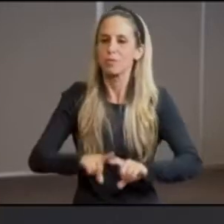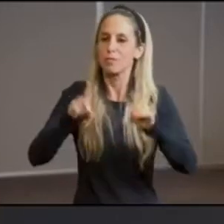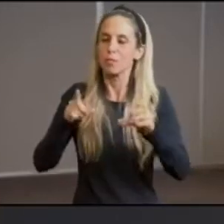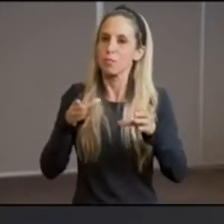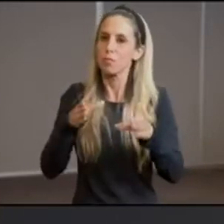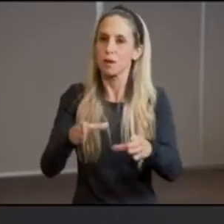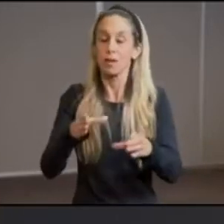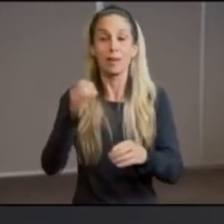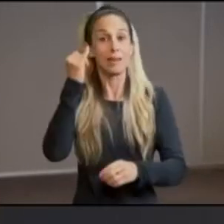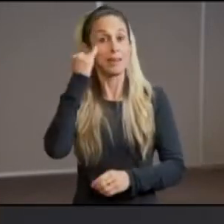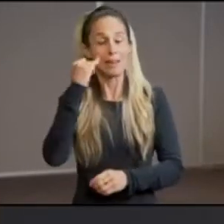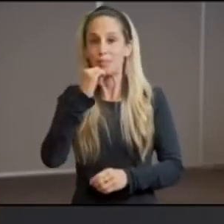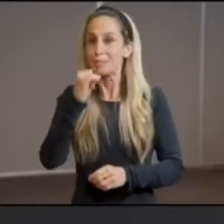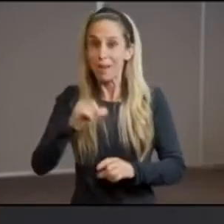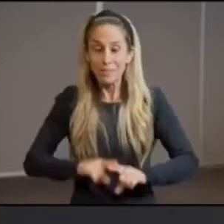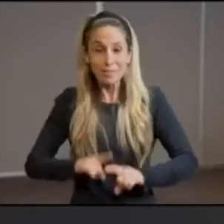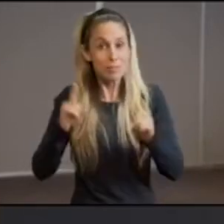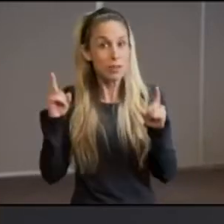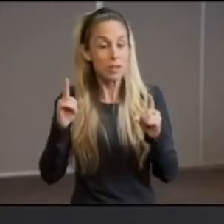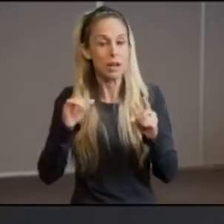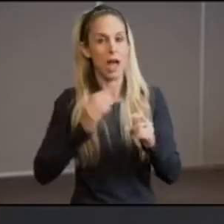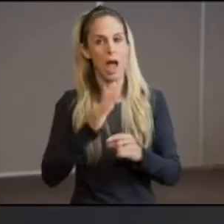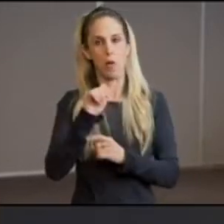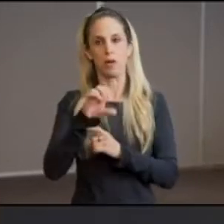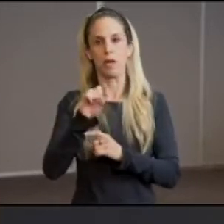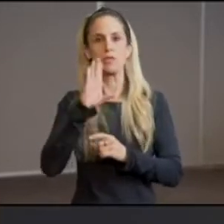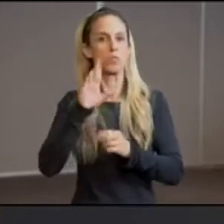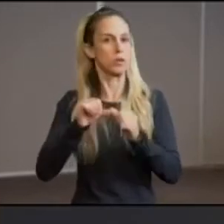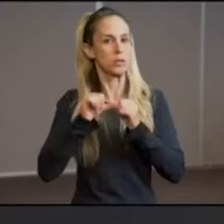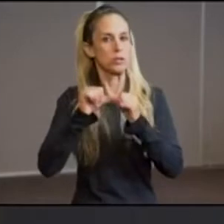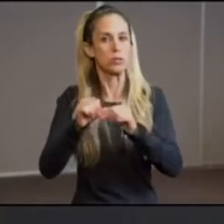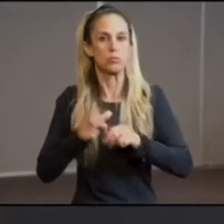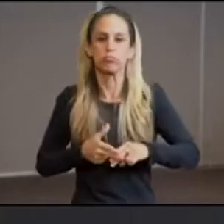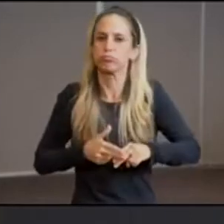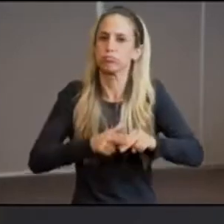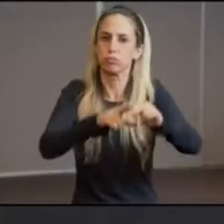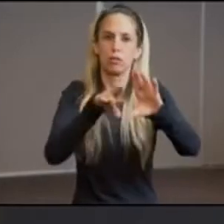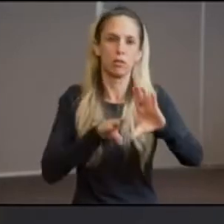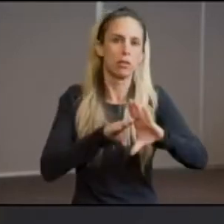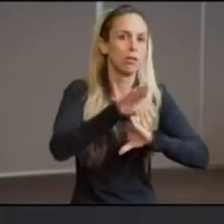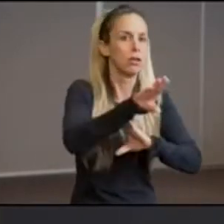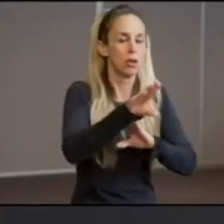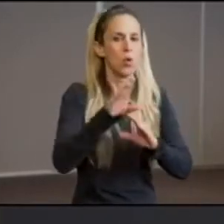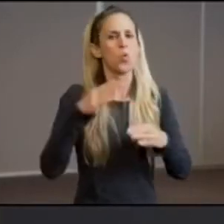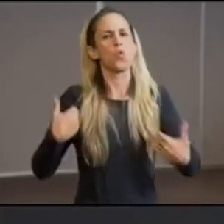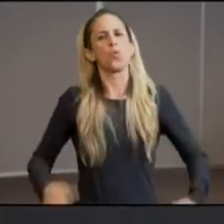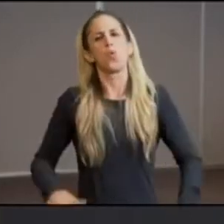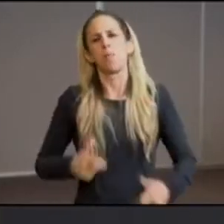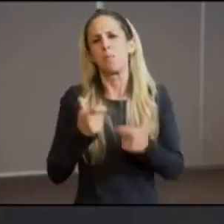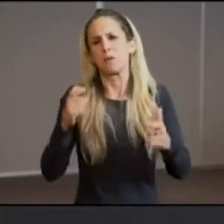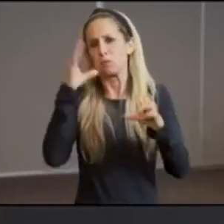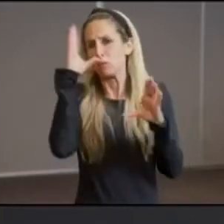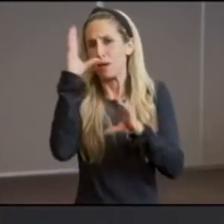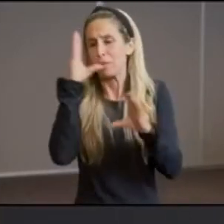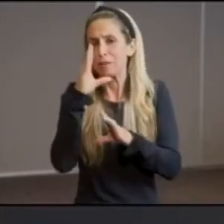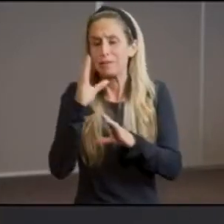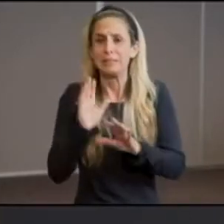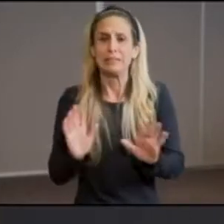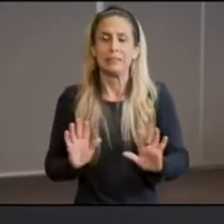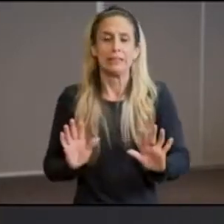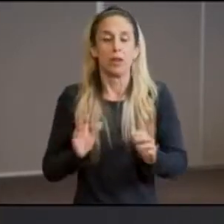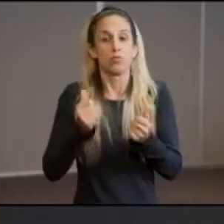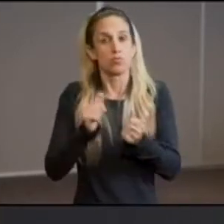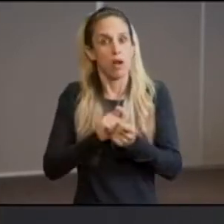If we don't do it differently, our cases will continue to accelerate and we will be in big trouble. So we are trying